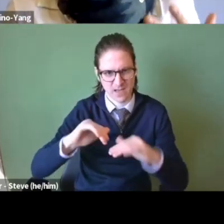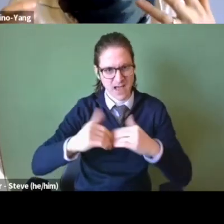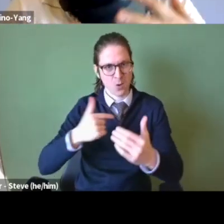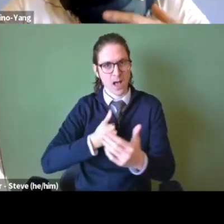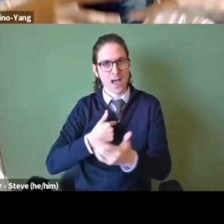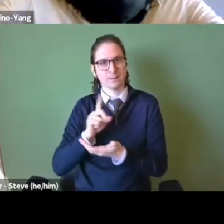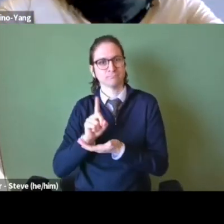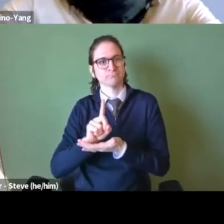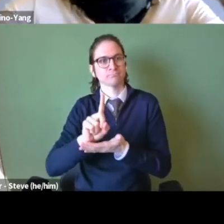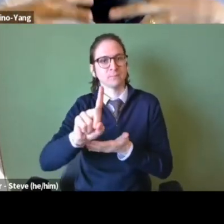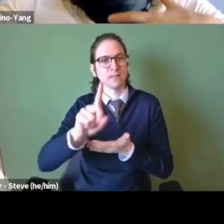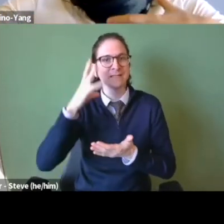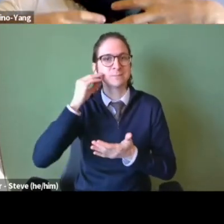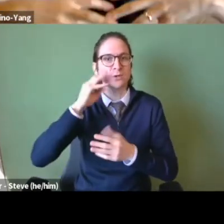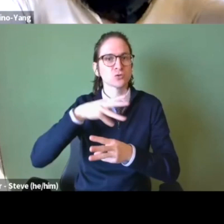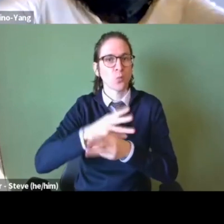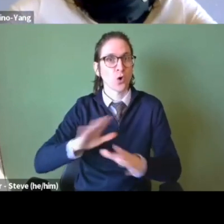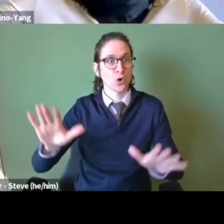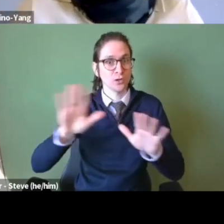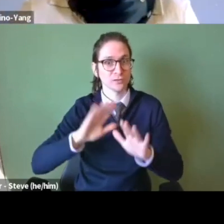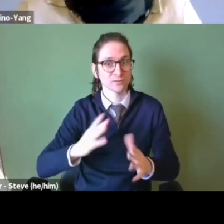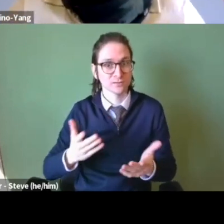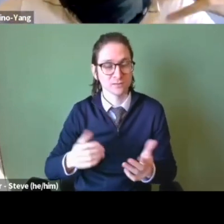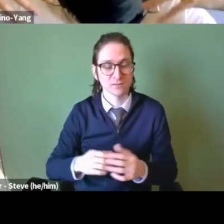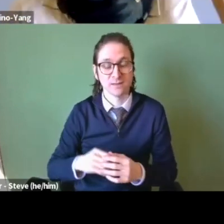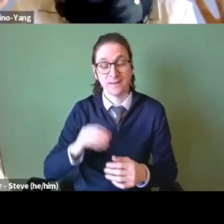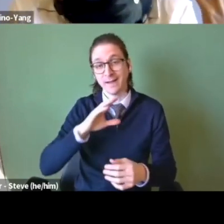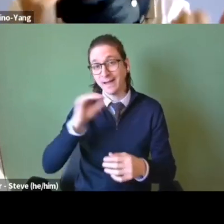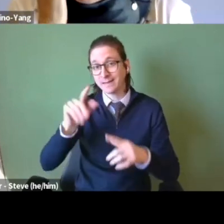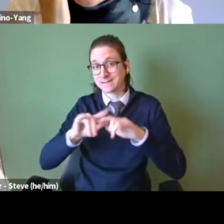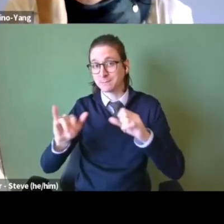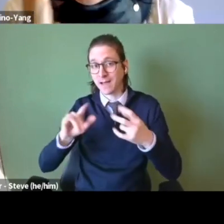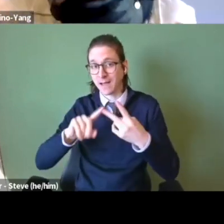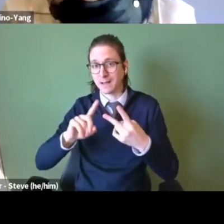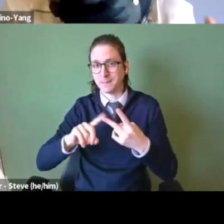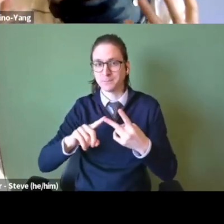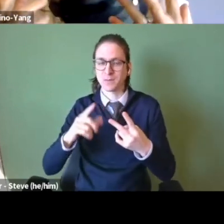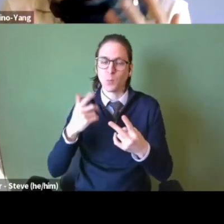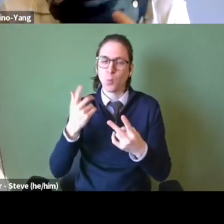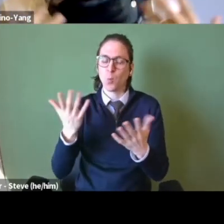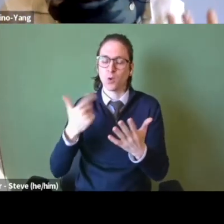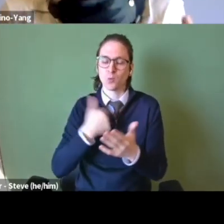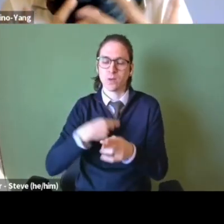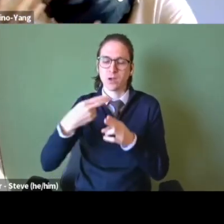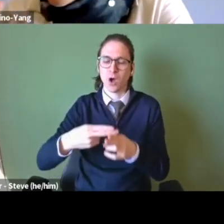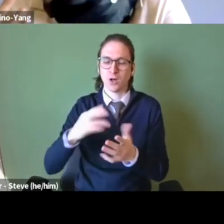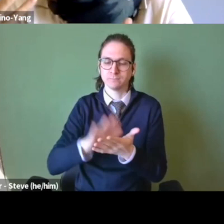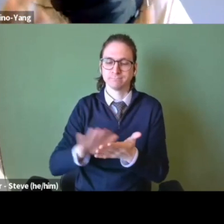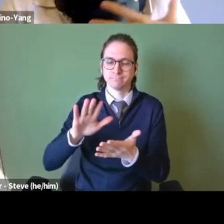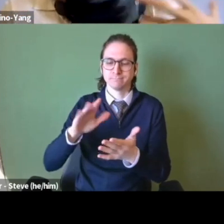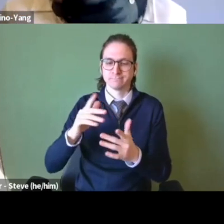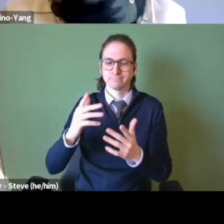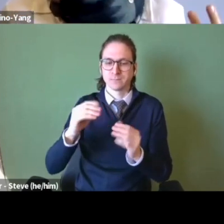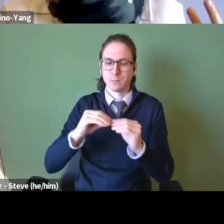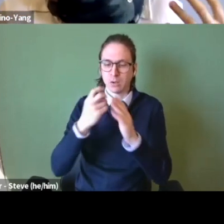and the sort of what you might call transcendent meaning you make about emotional